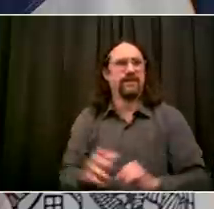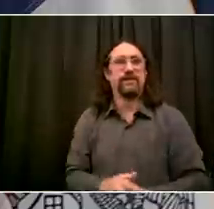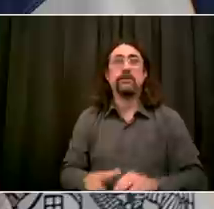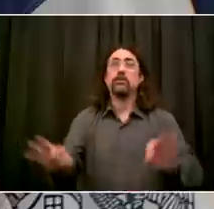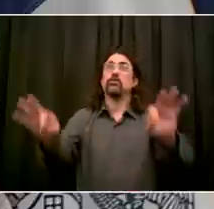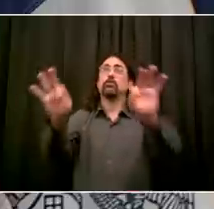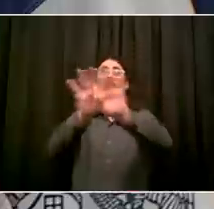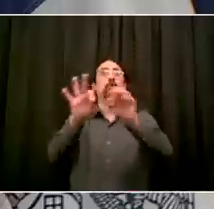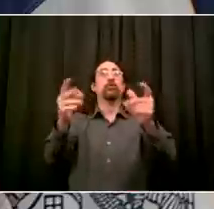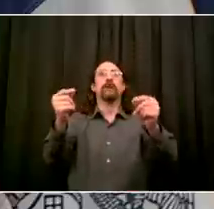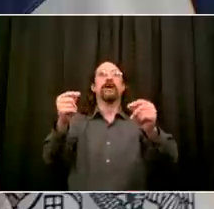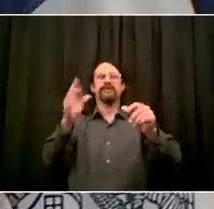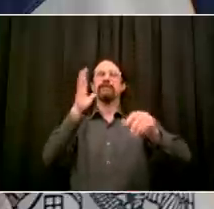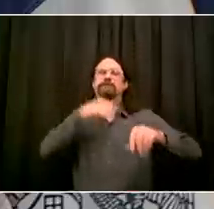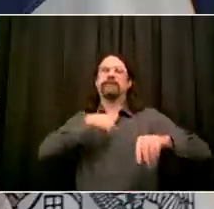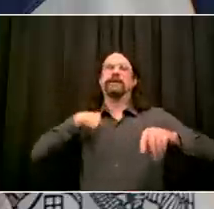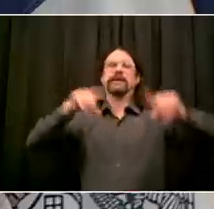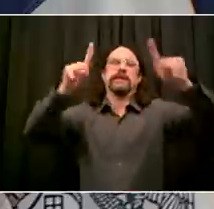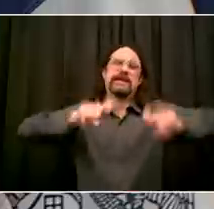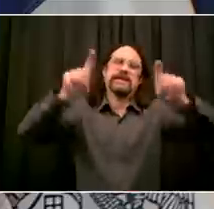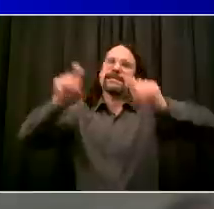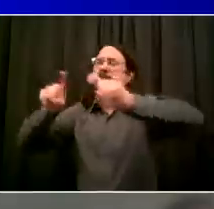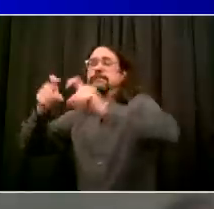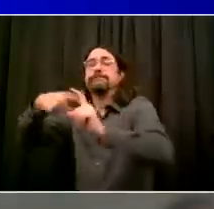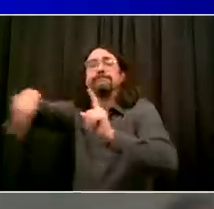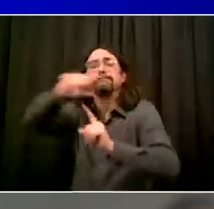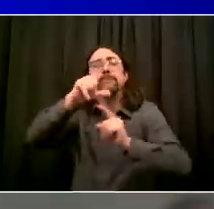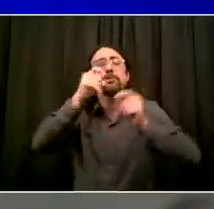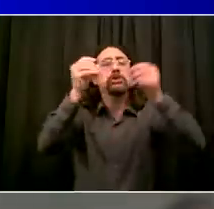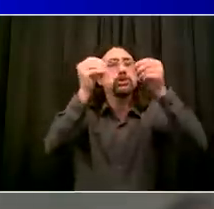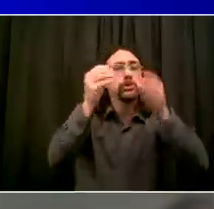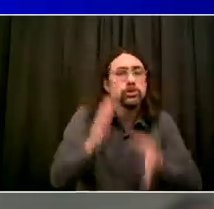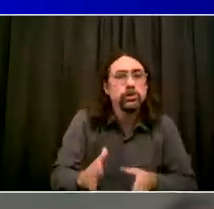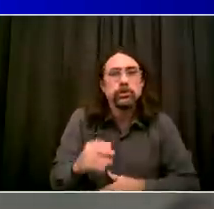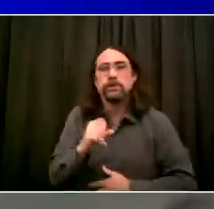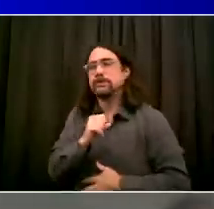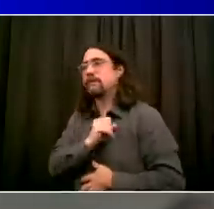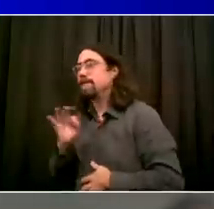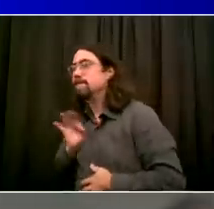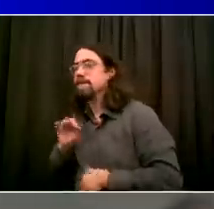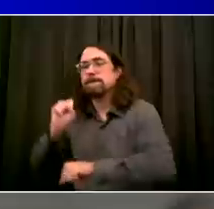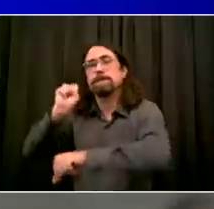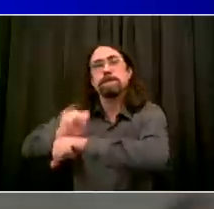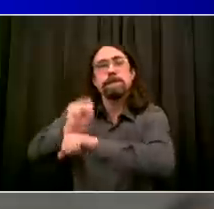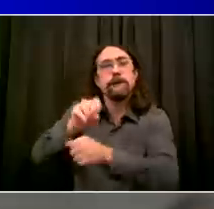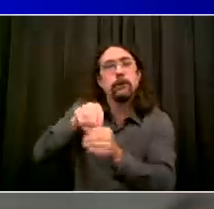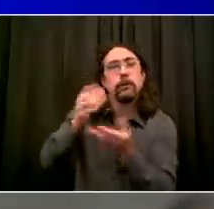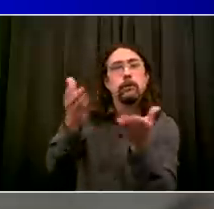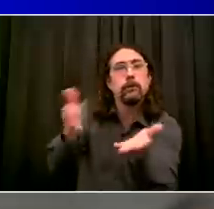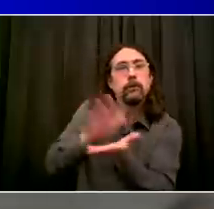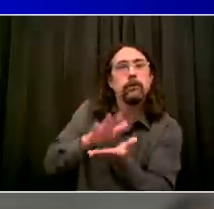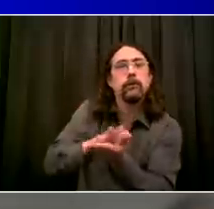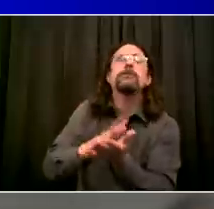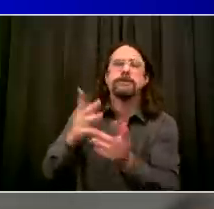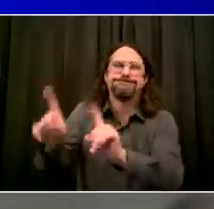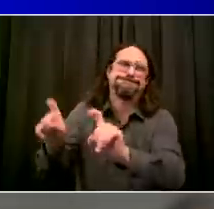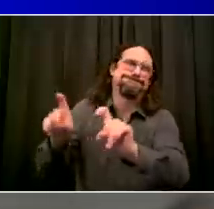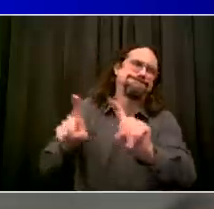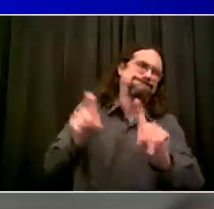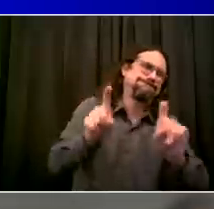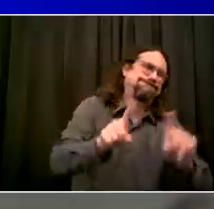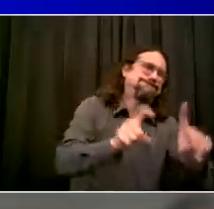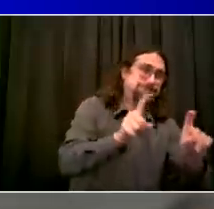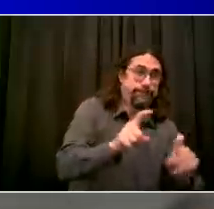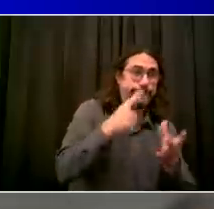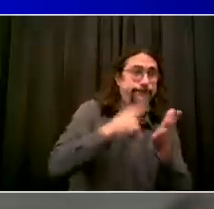give you an example. Just the last few days, we've gotten 1,351 test results from 35 schools in those 9 top zip codes,